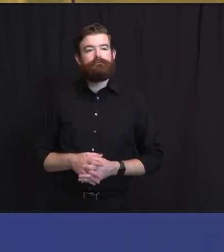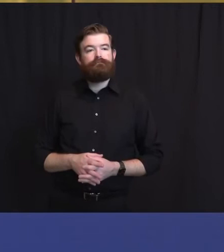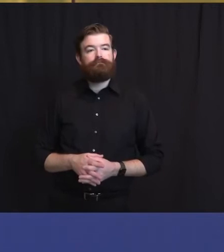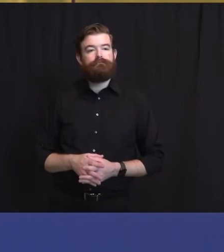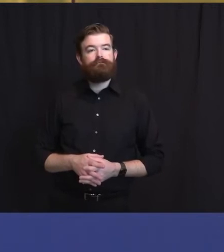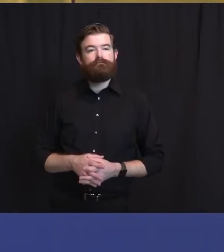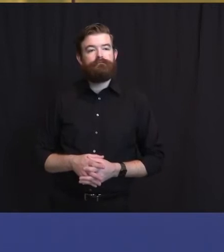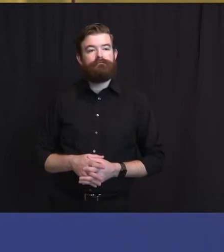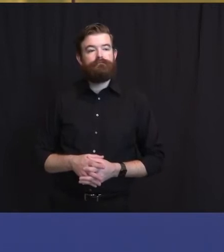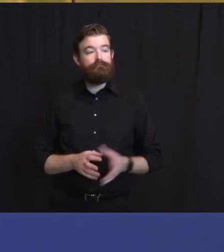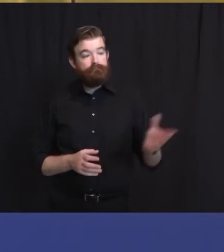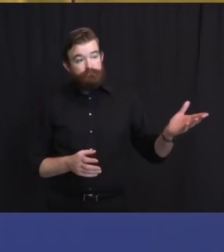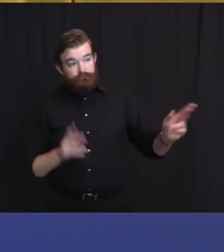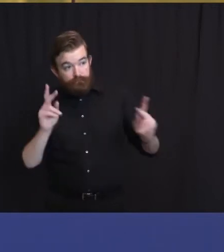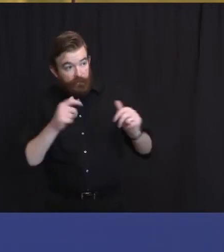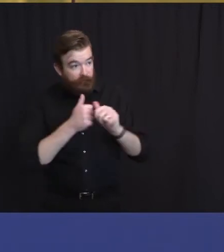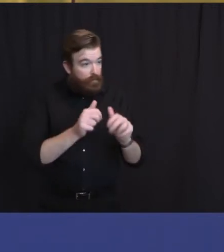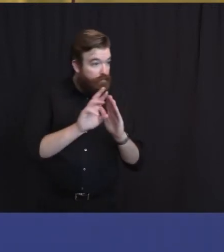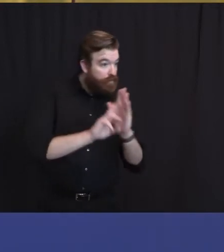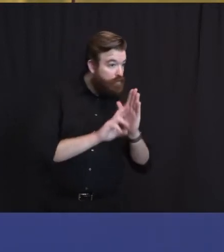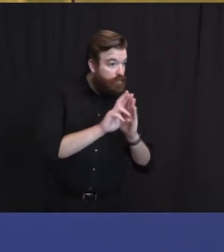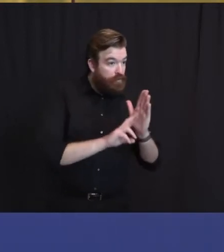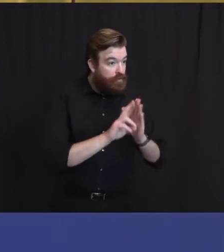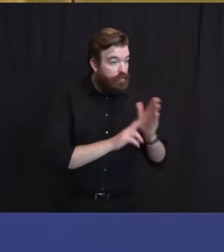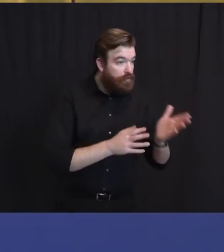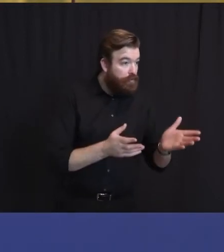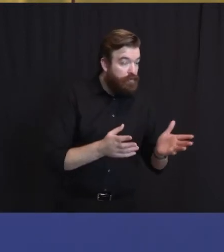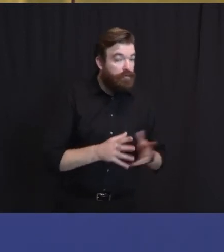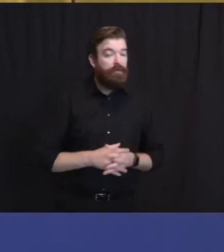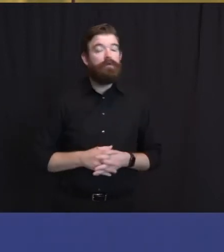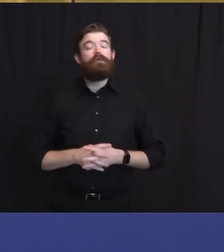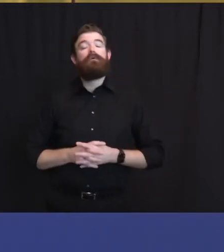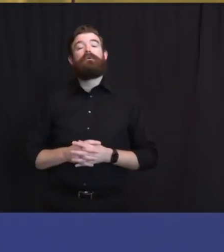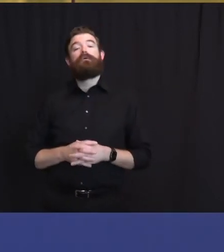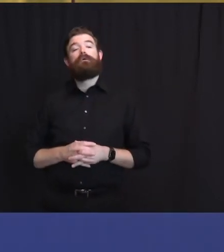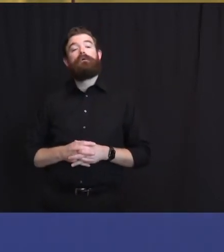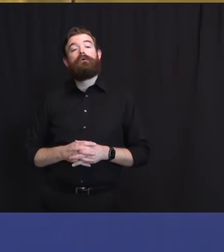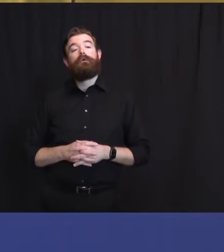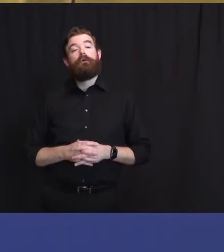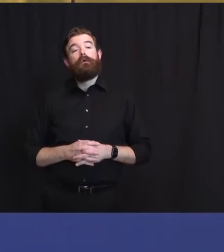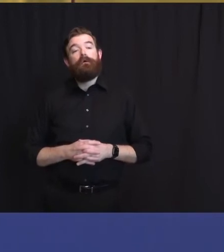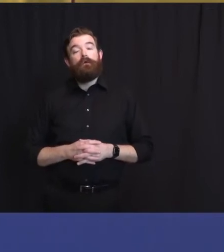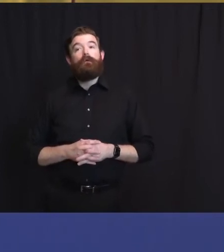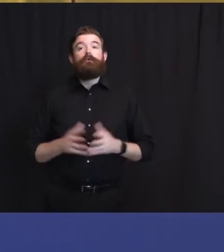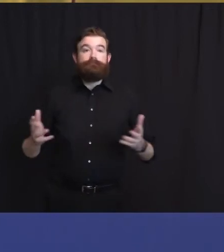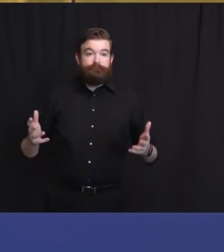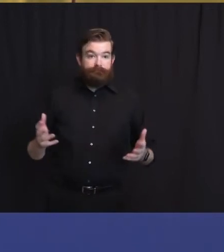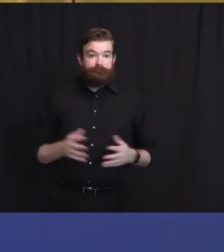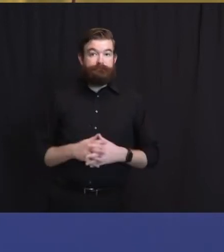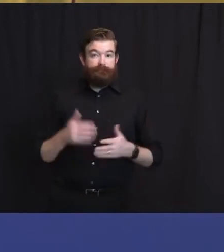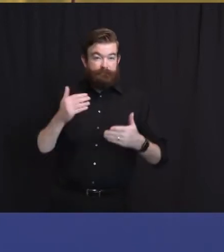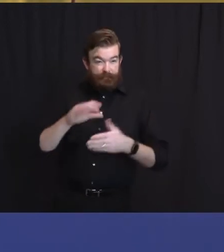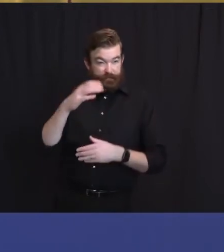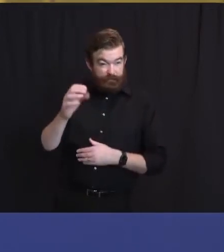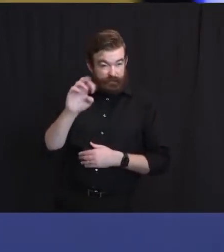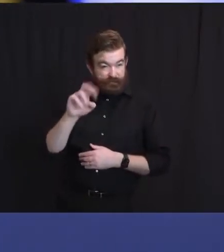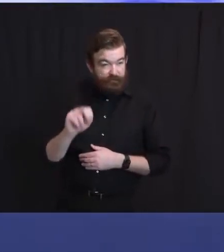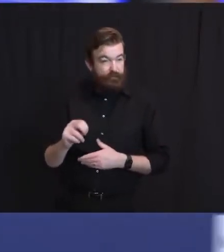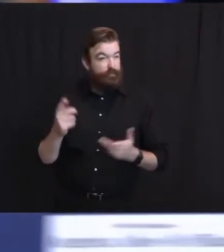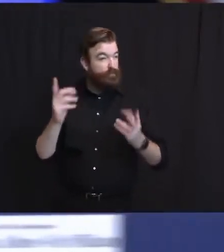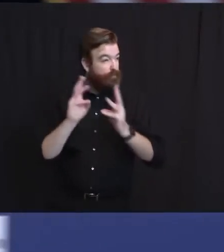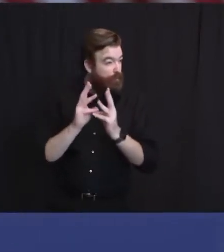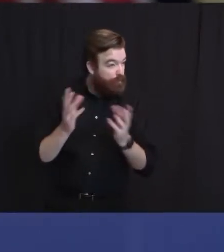like Christmas Eve may be bringing us some slop here. Any sense of the weather, compliance, other matters? Great to have you. Thank